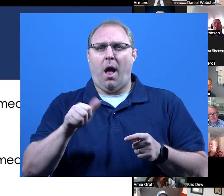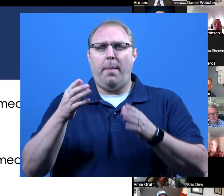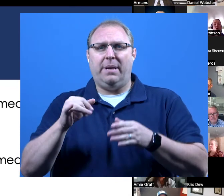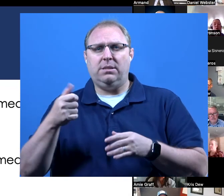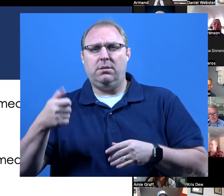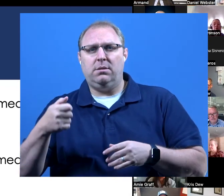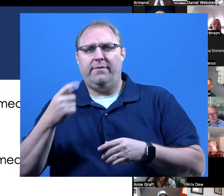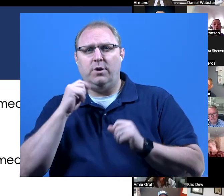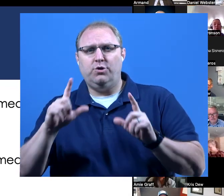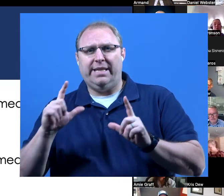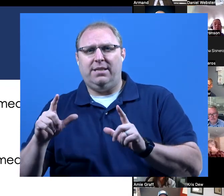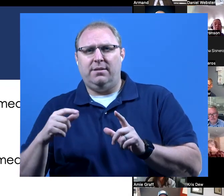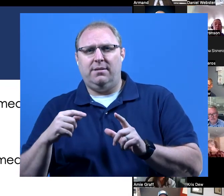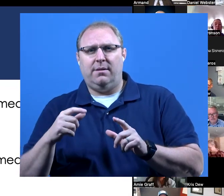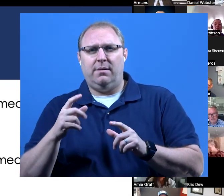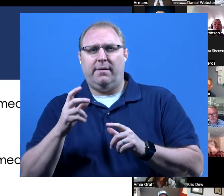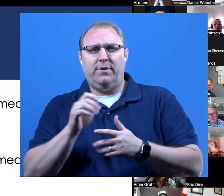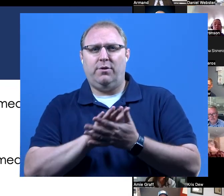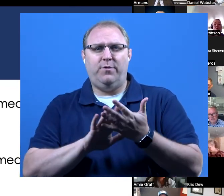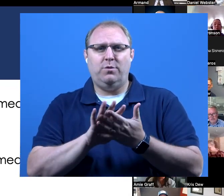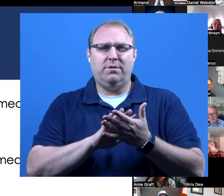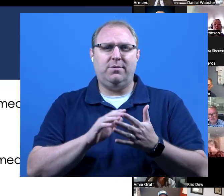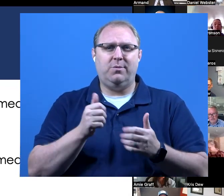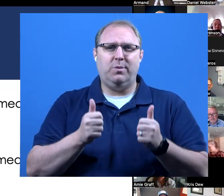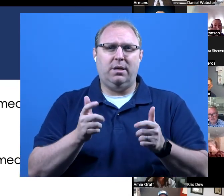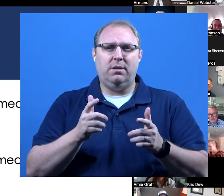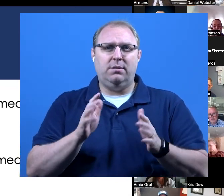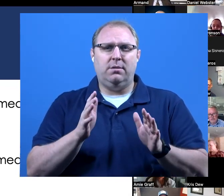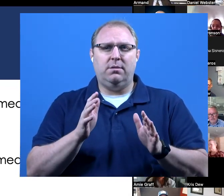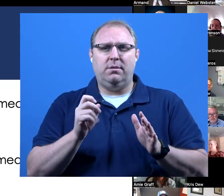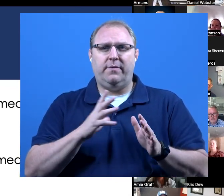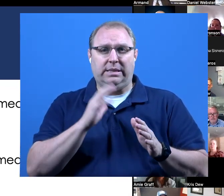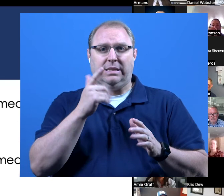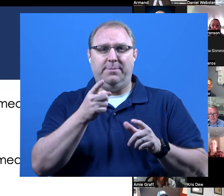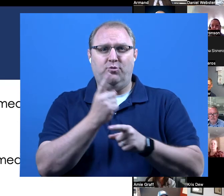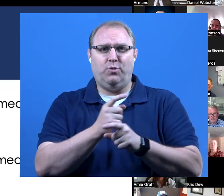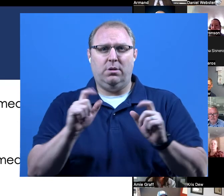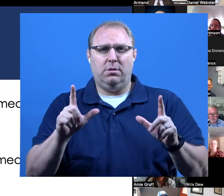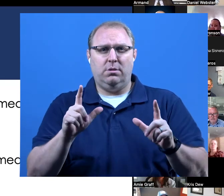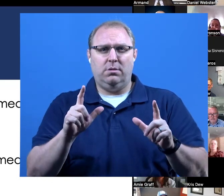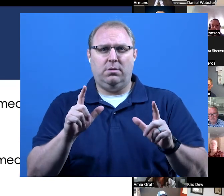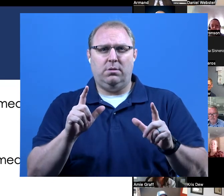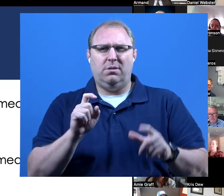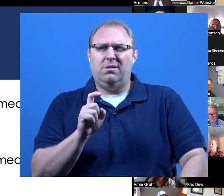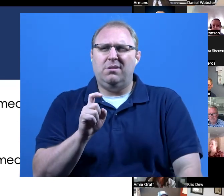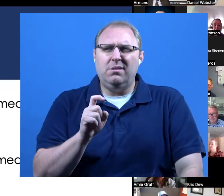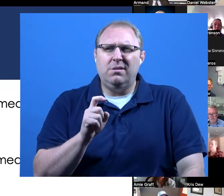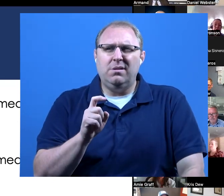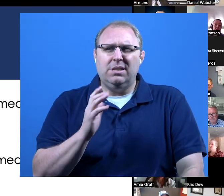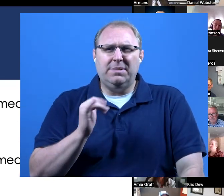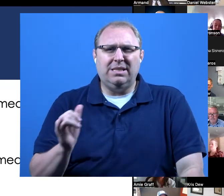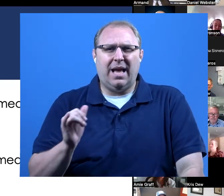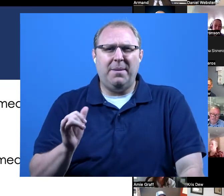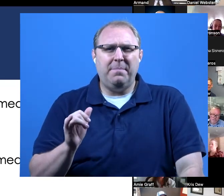a fairly common basis, where somebody says, well, hey, I'm looking at going to my doctor and wondering if how medical